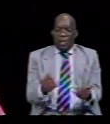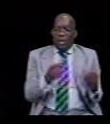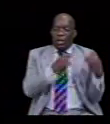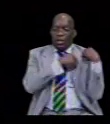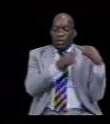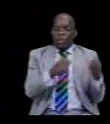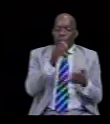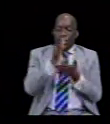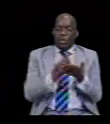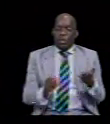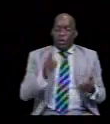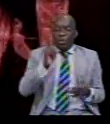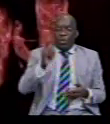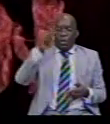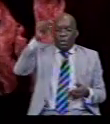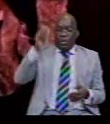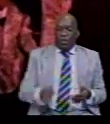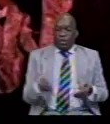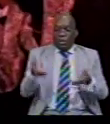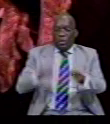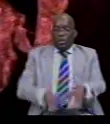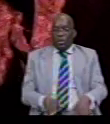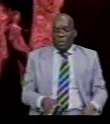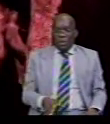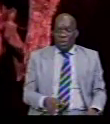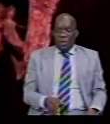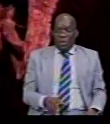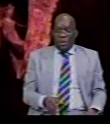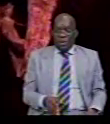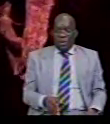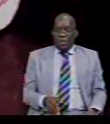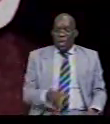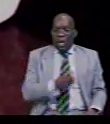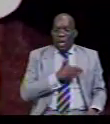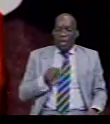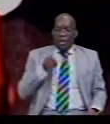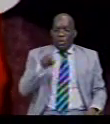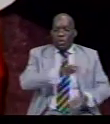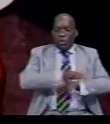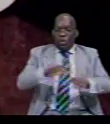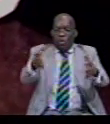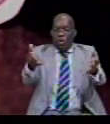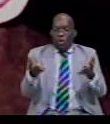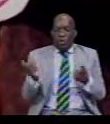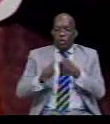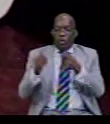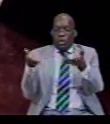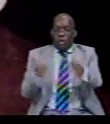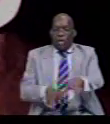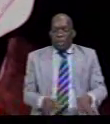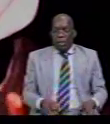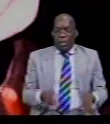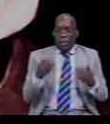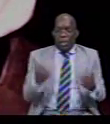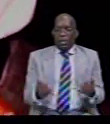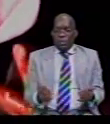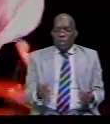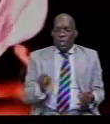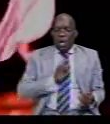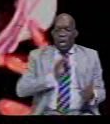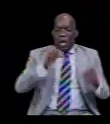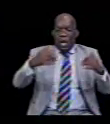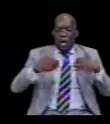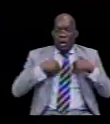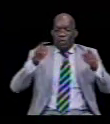die, and you don't want to die now, so I have to go in your